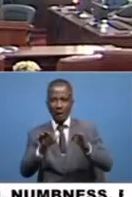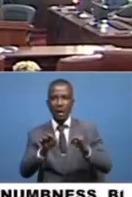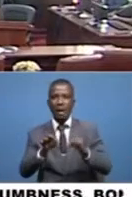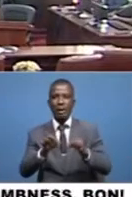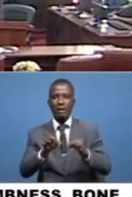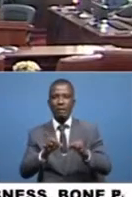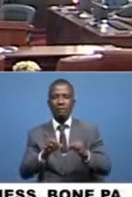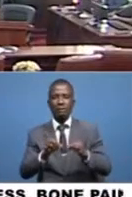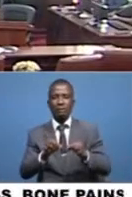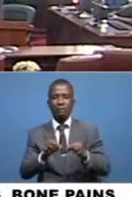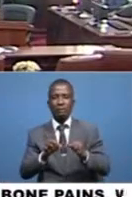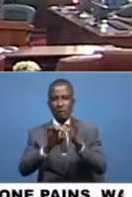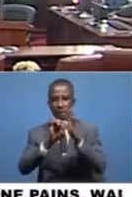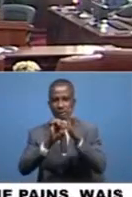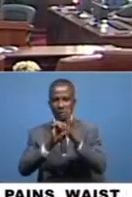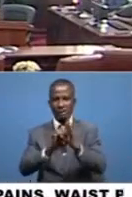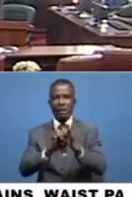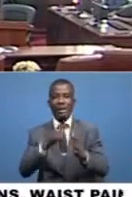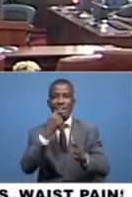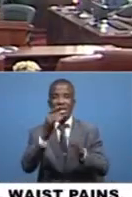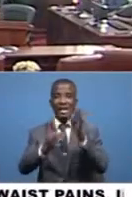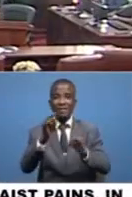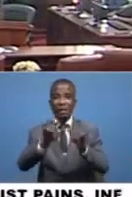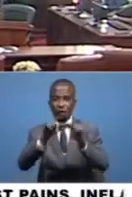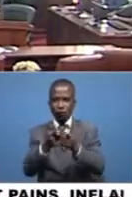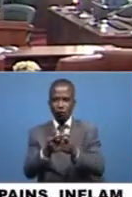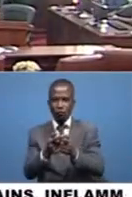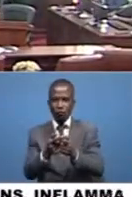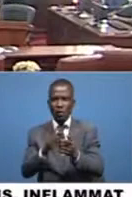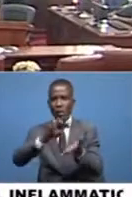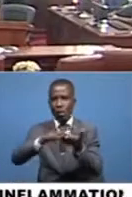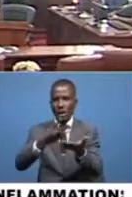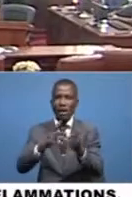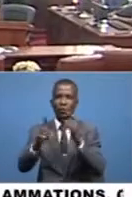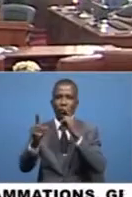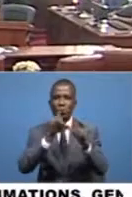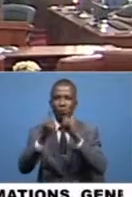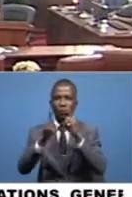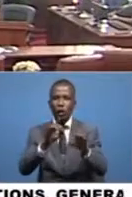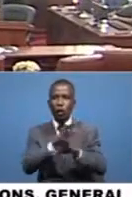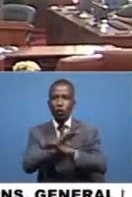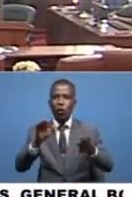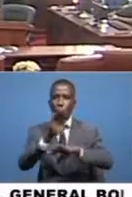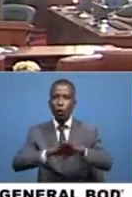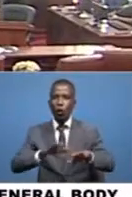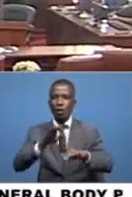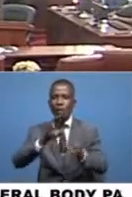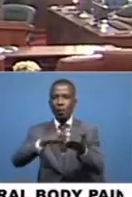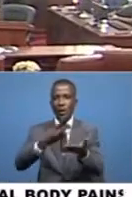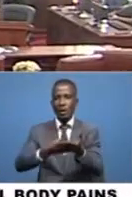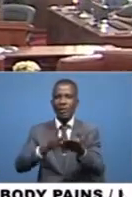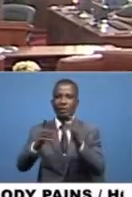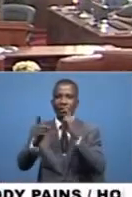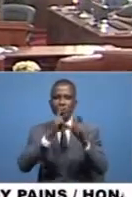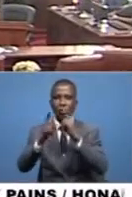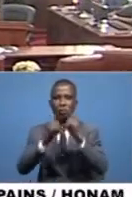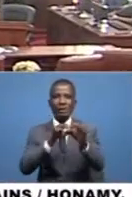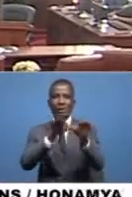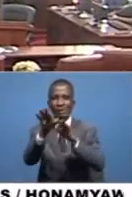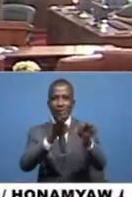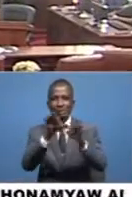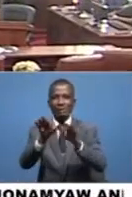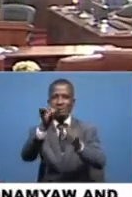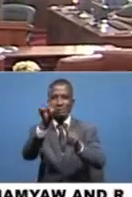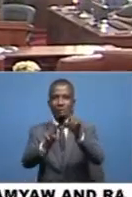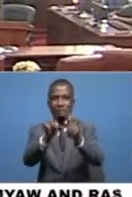otherwise as follows, quote, if a party who has served a witness statement does not call the witness to give evidence at the trial or put the witness